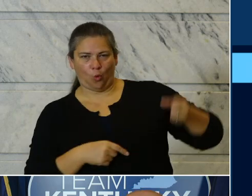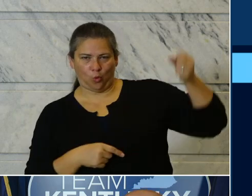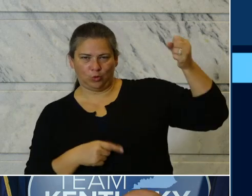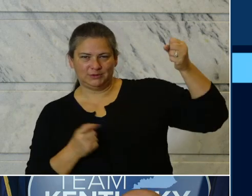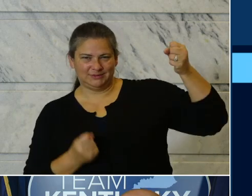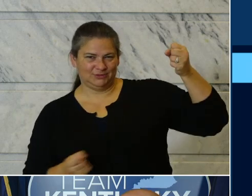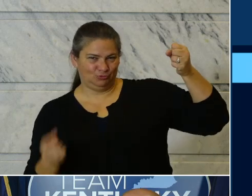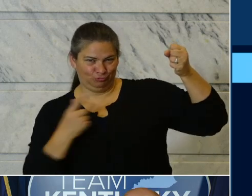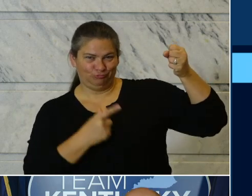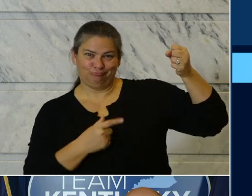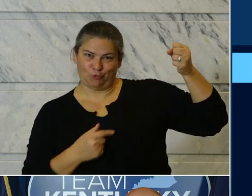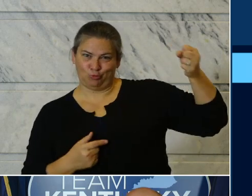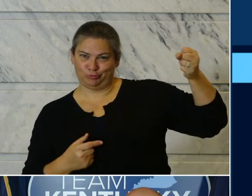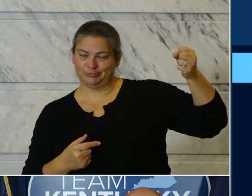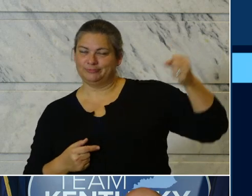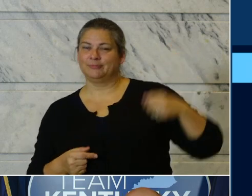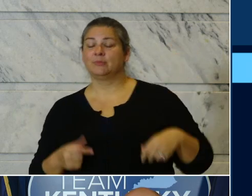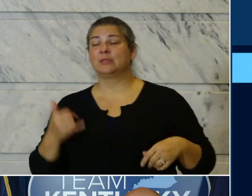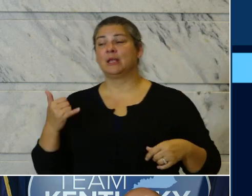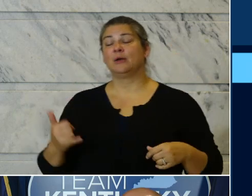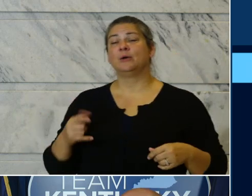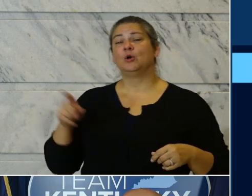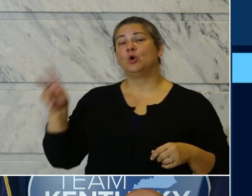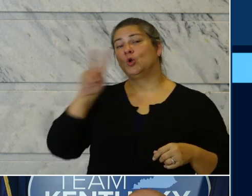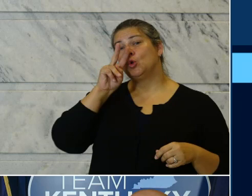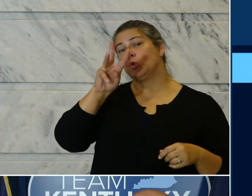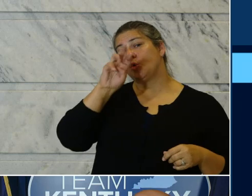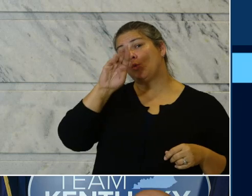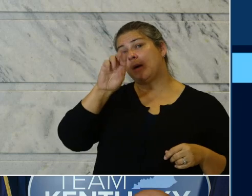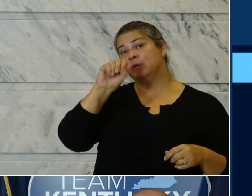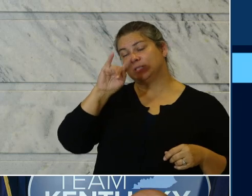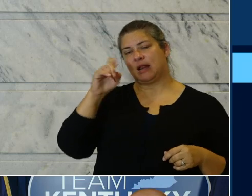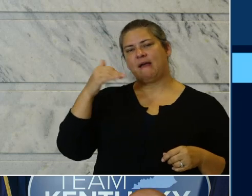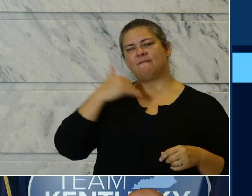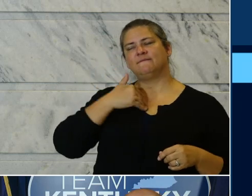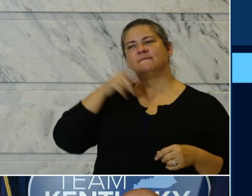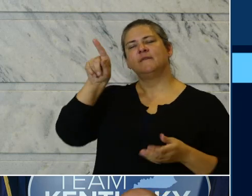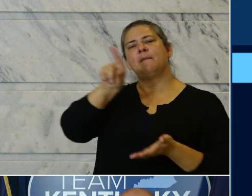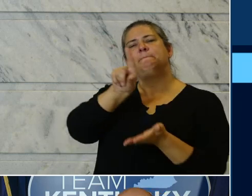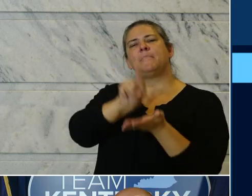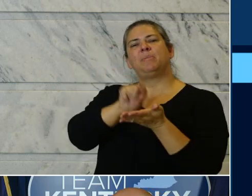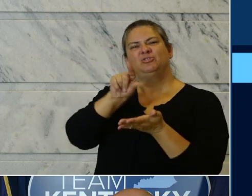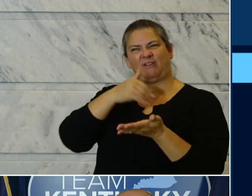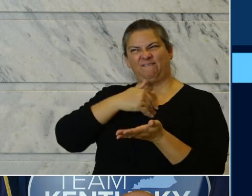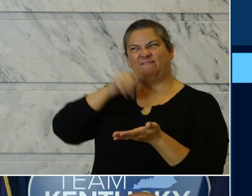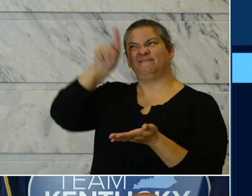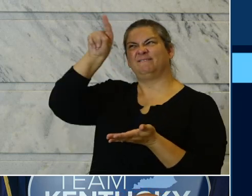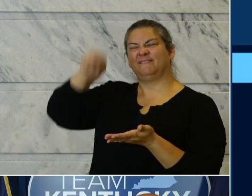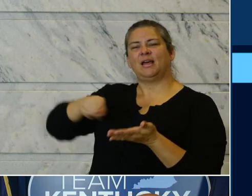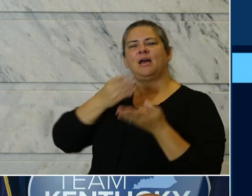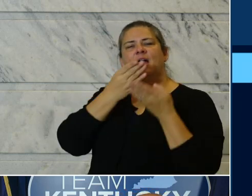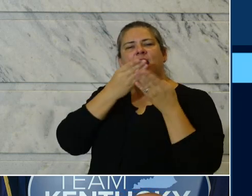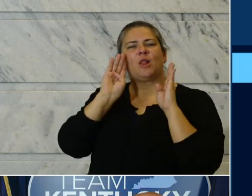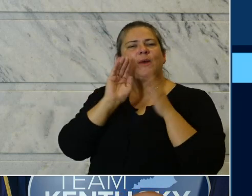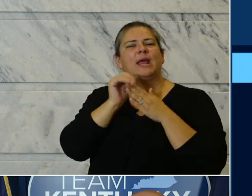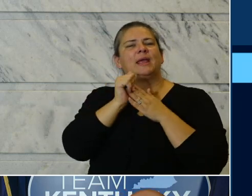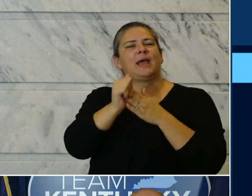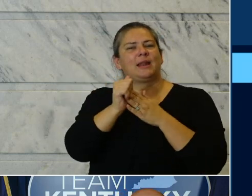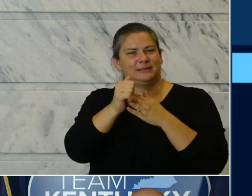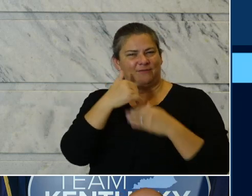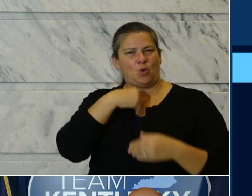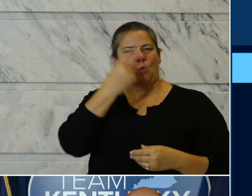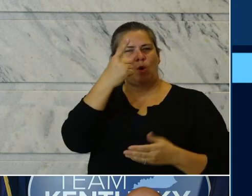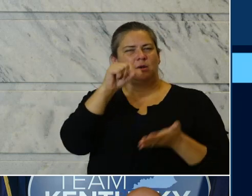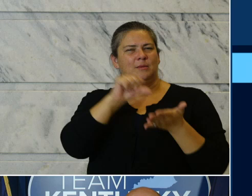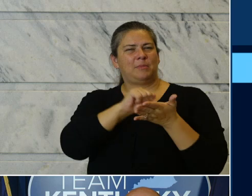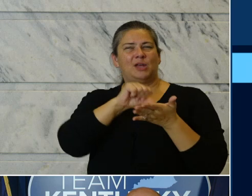website, and is this up there now, Kelly? So we have published our Halloween guidance for the state. And there's a one-pager, and there's